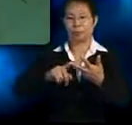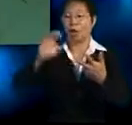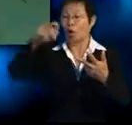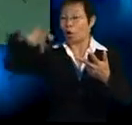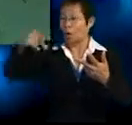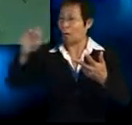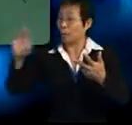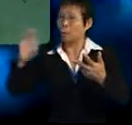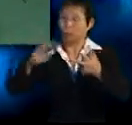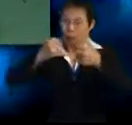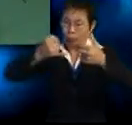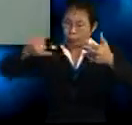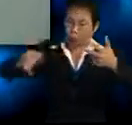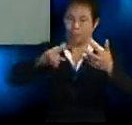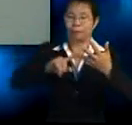copper wire,